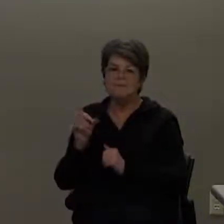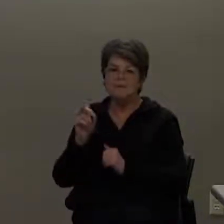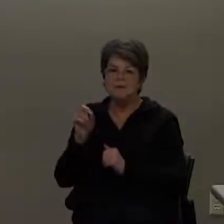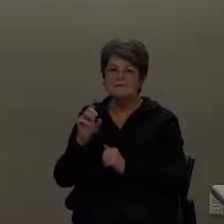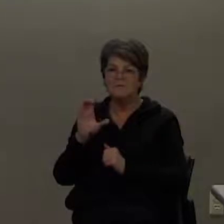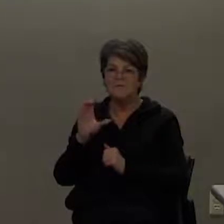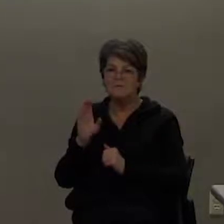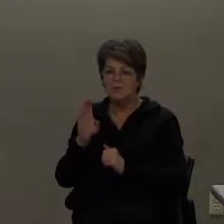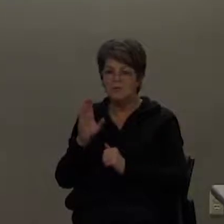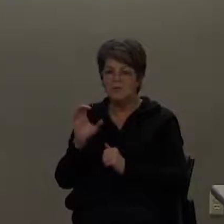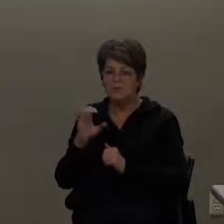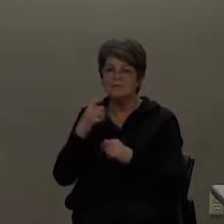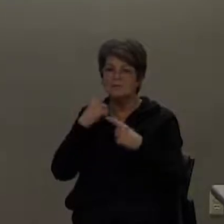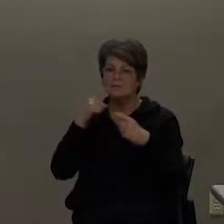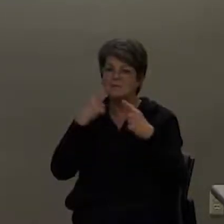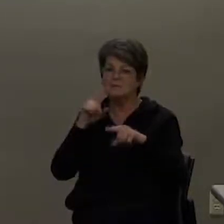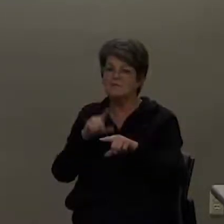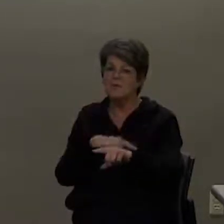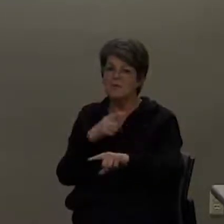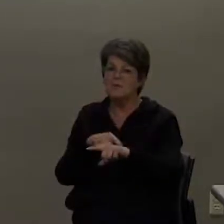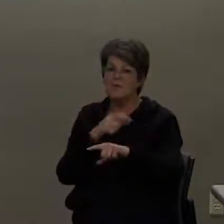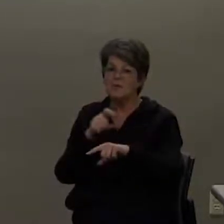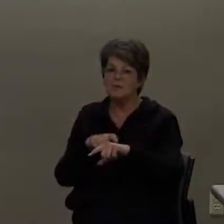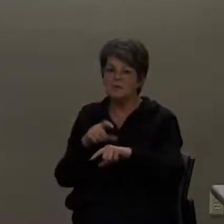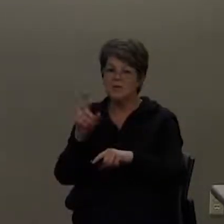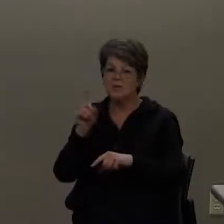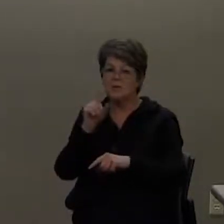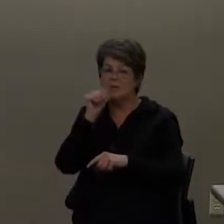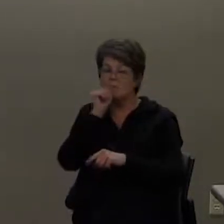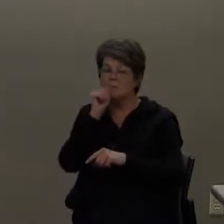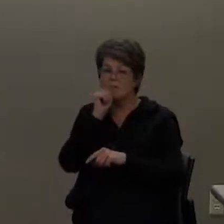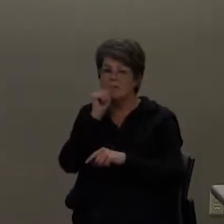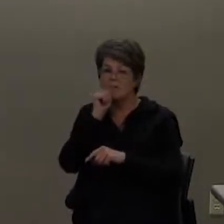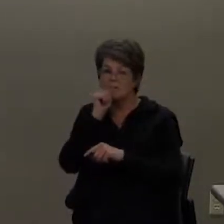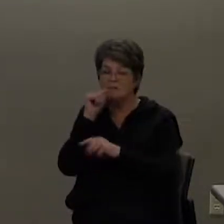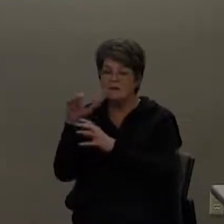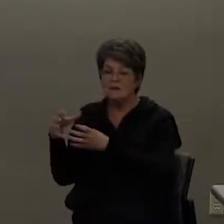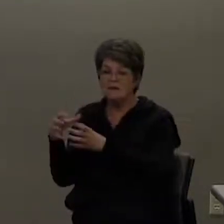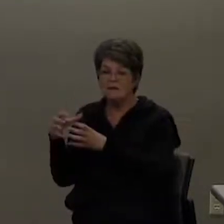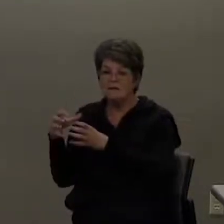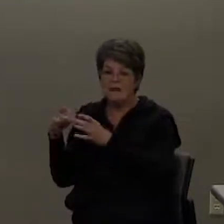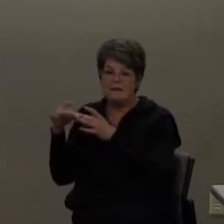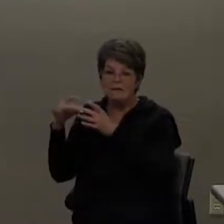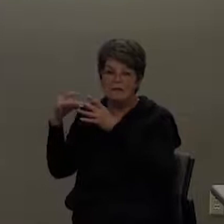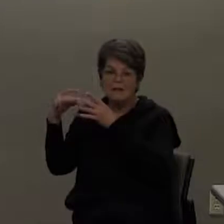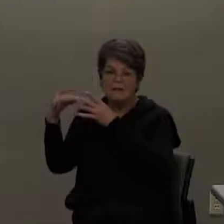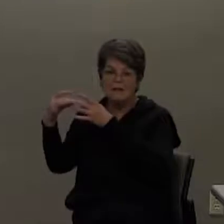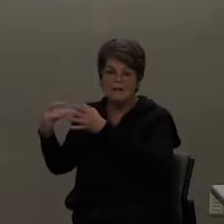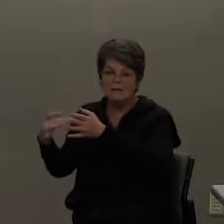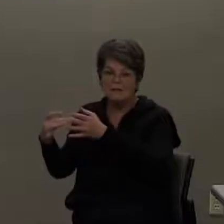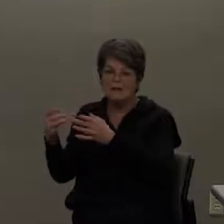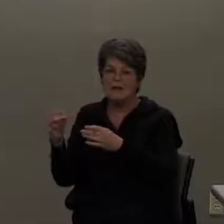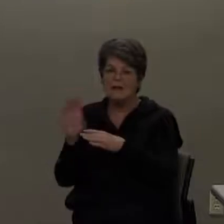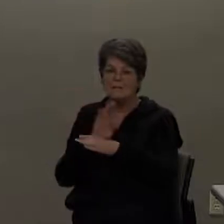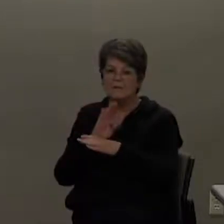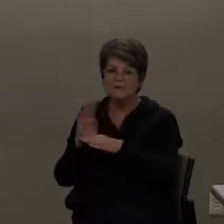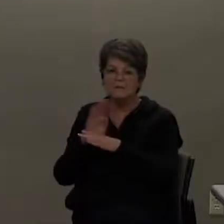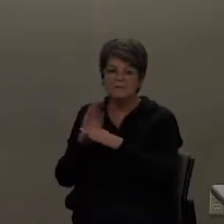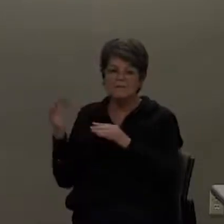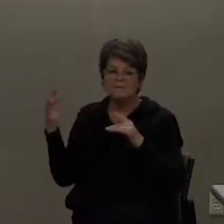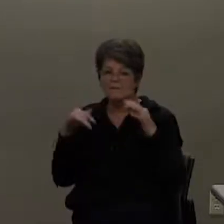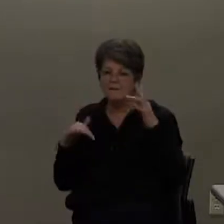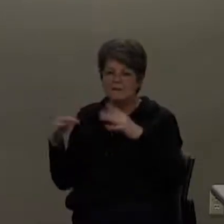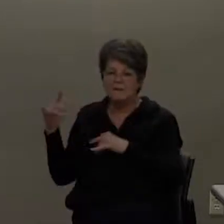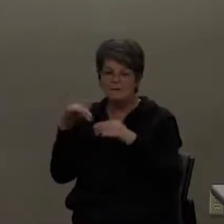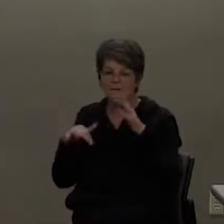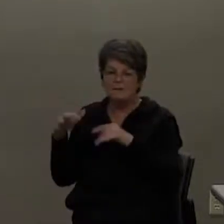Danville County was successful for a long, long time, where the private sector basically led the charge and businesses flocked, they fell